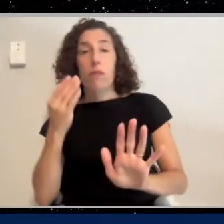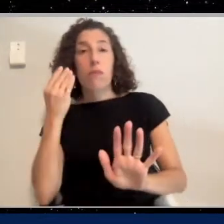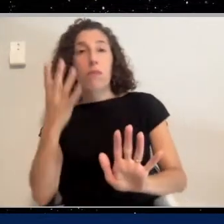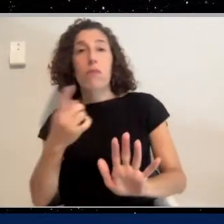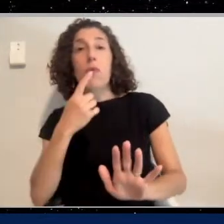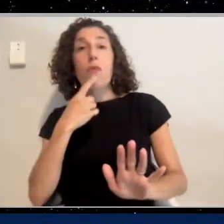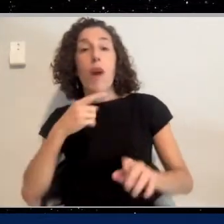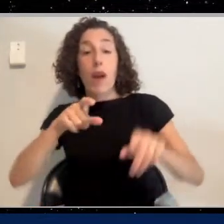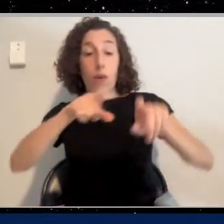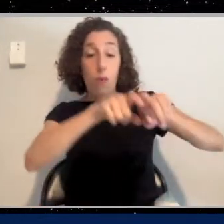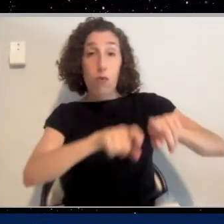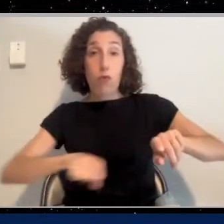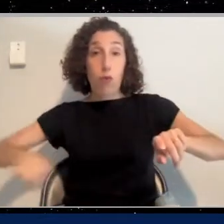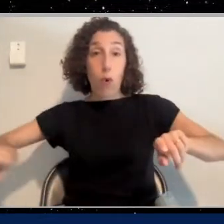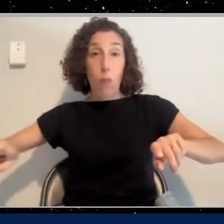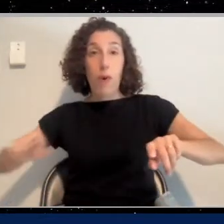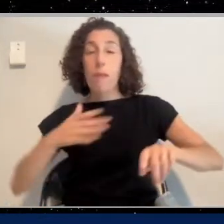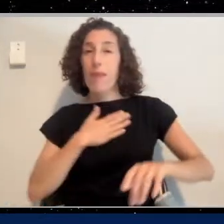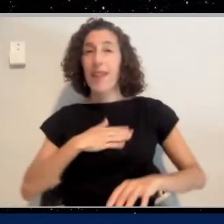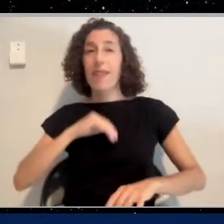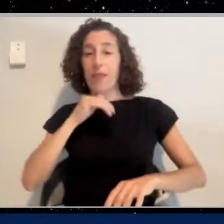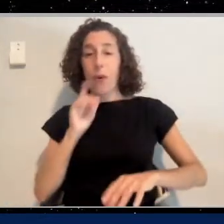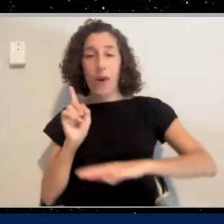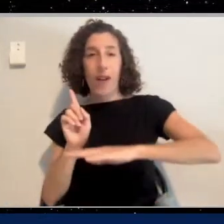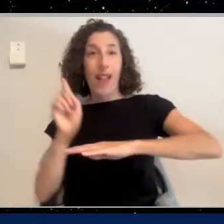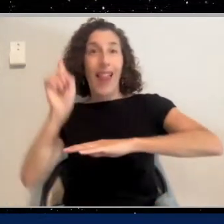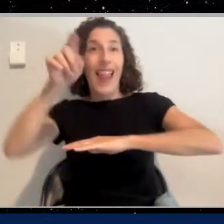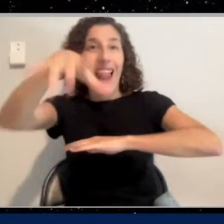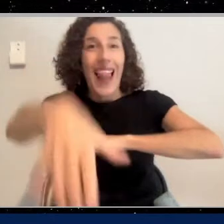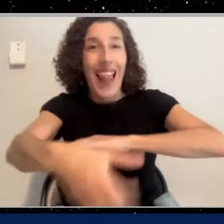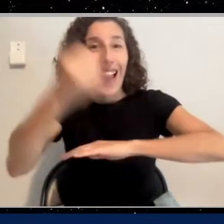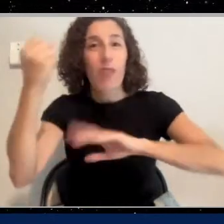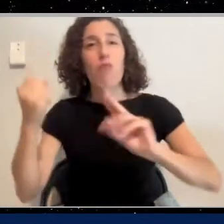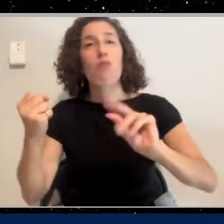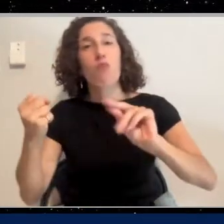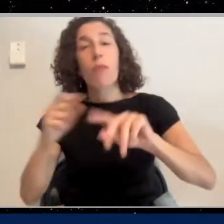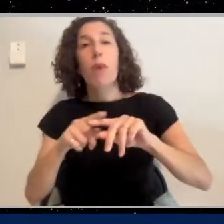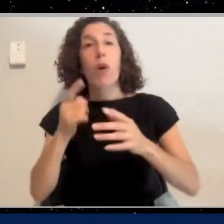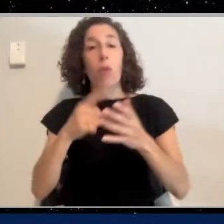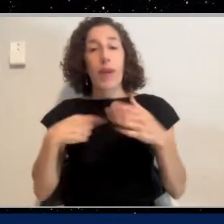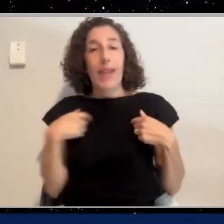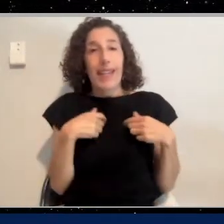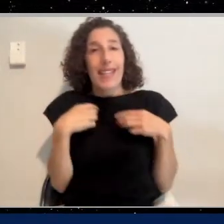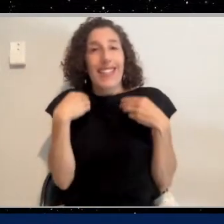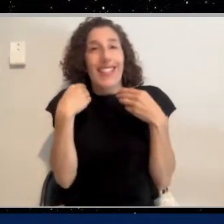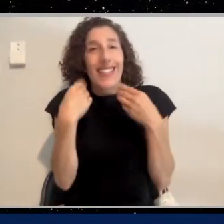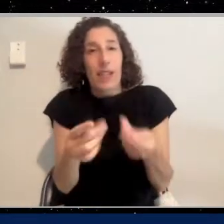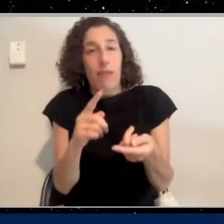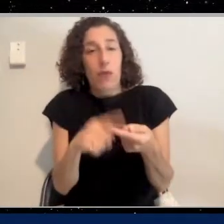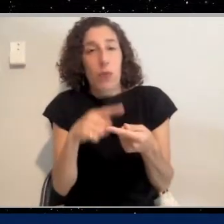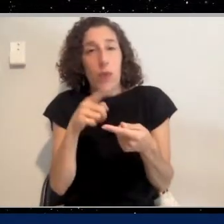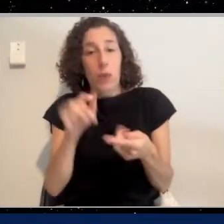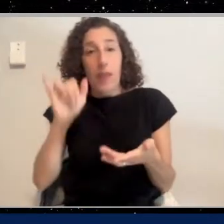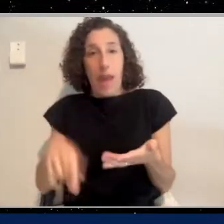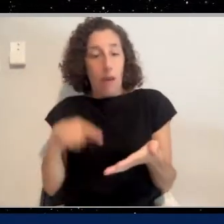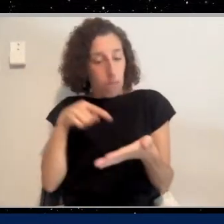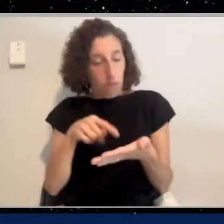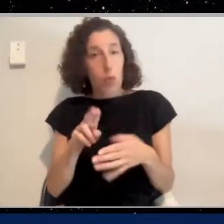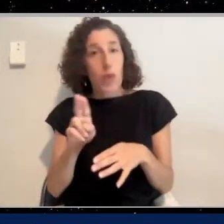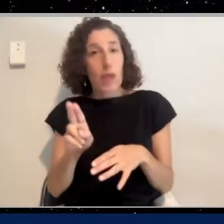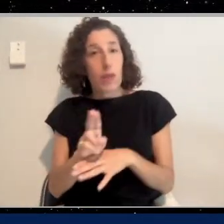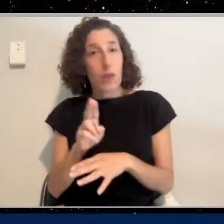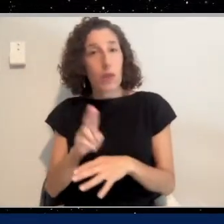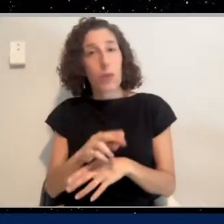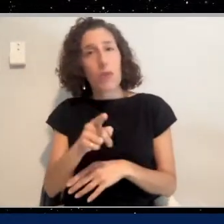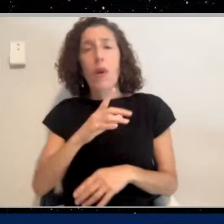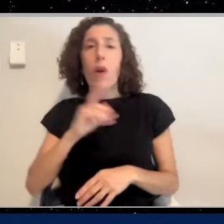But if there are options where you have some other way to sort of experience those things that you normally wouldn't be able to, it almost opens up a little bit